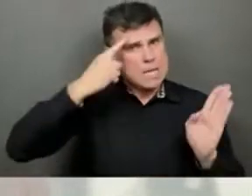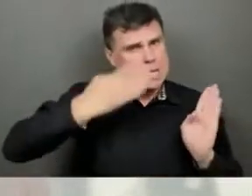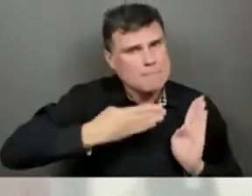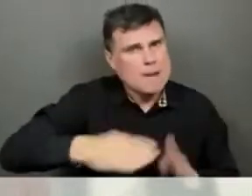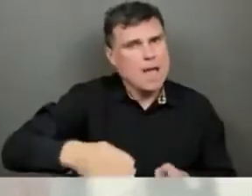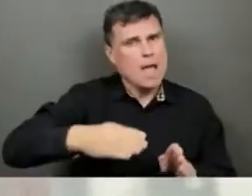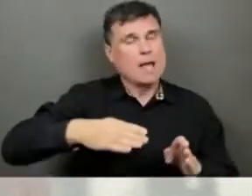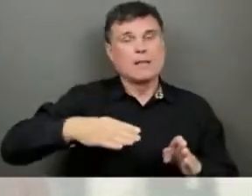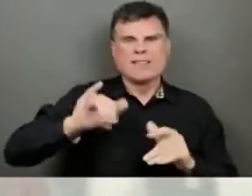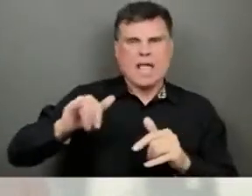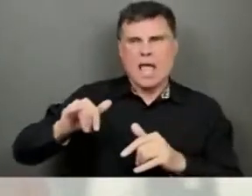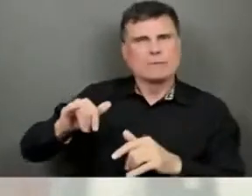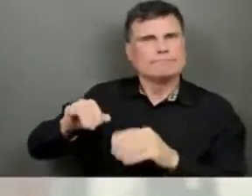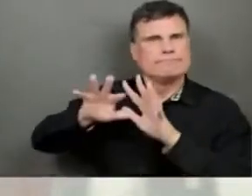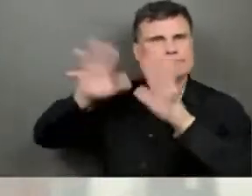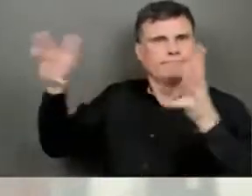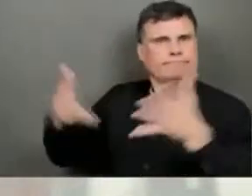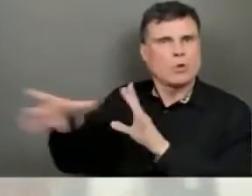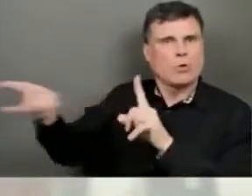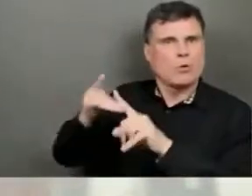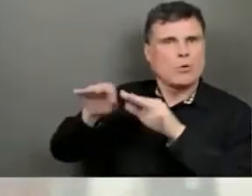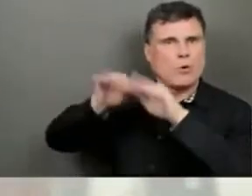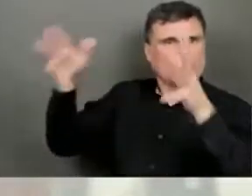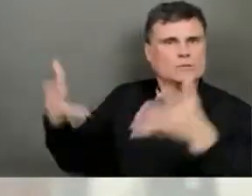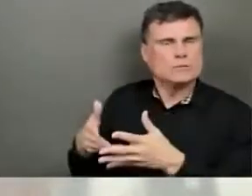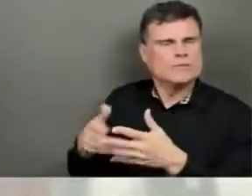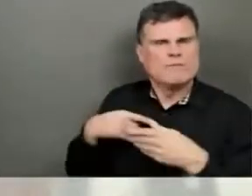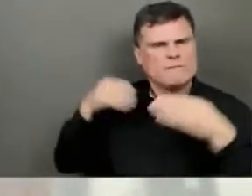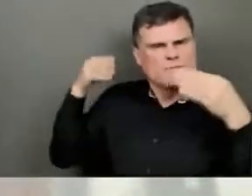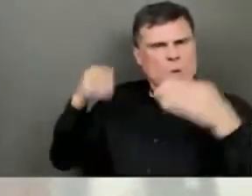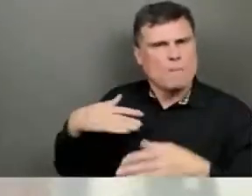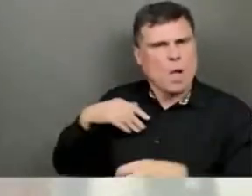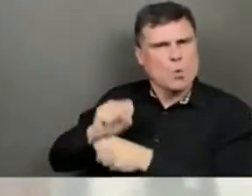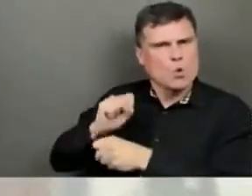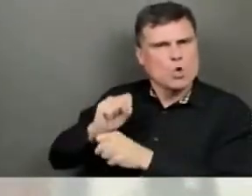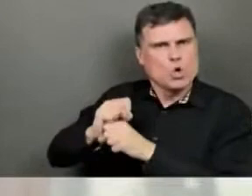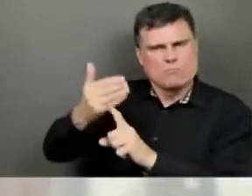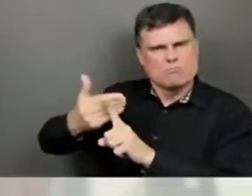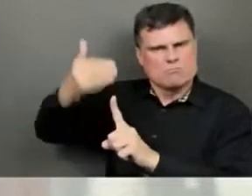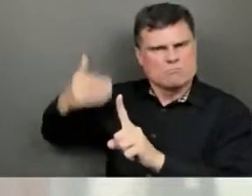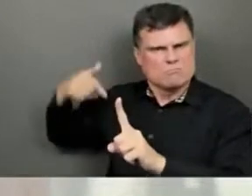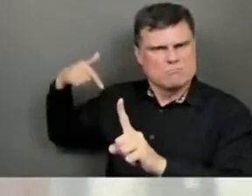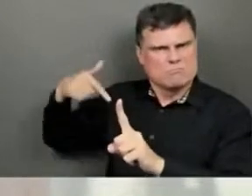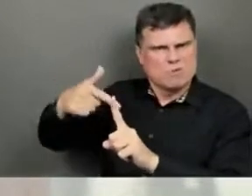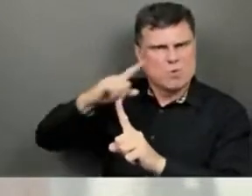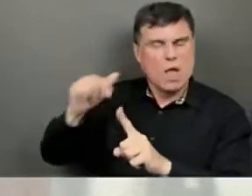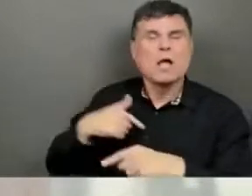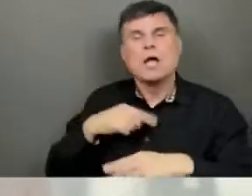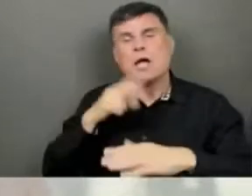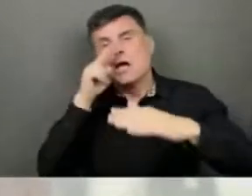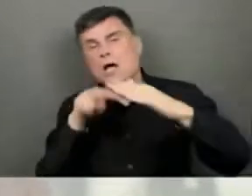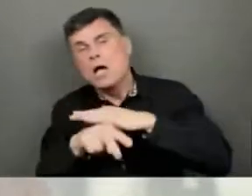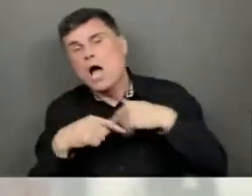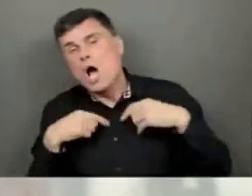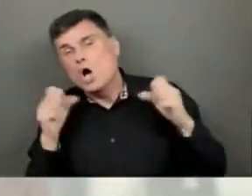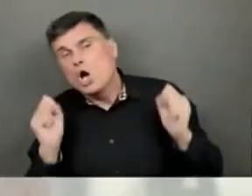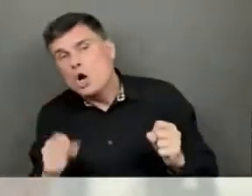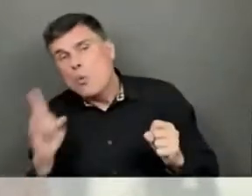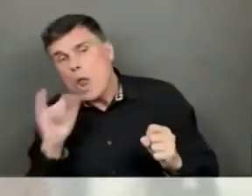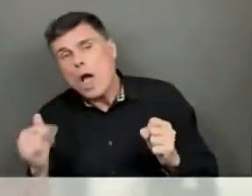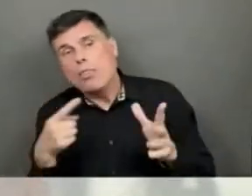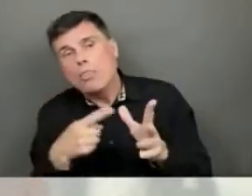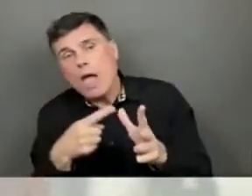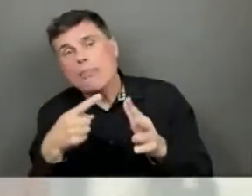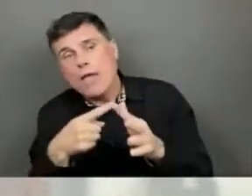thought through and ideas of how they might play out. And I think what has really